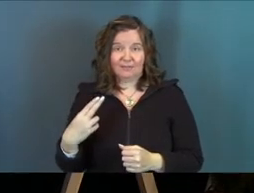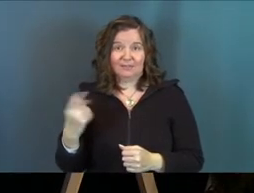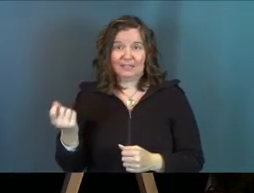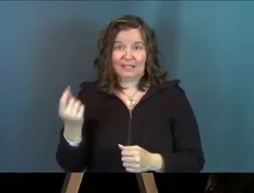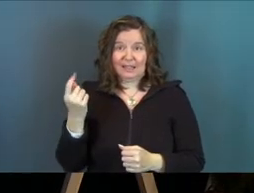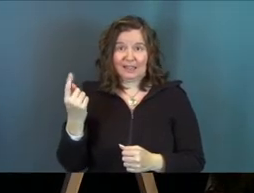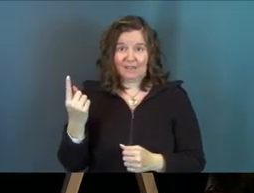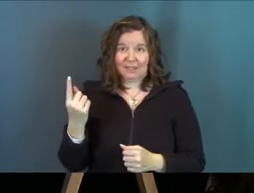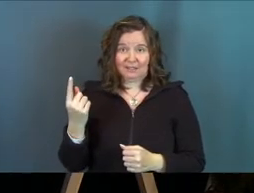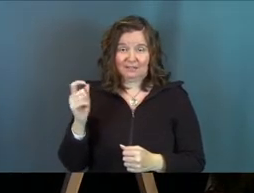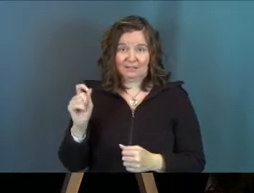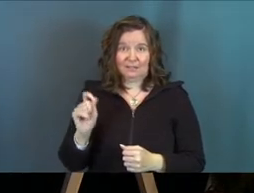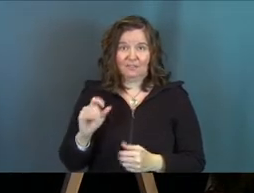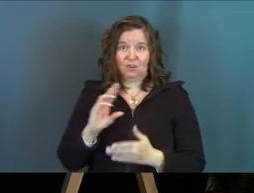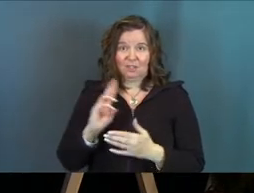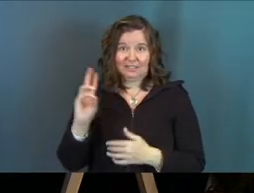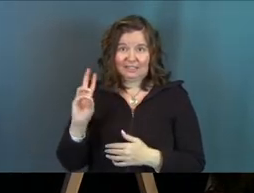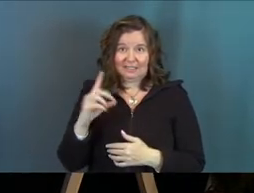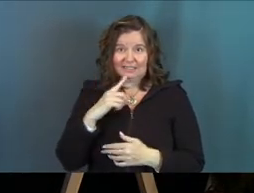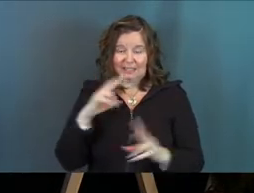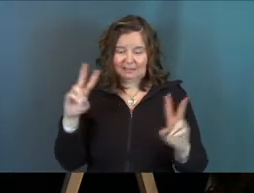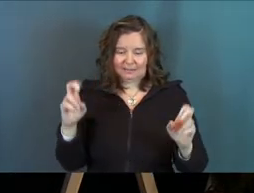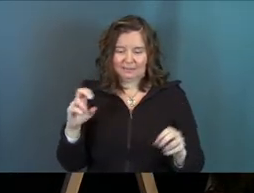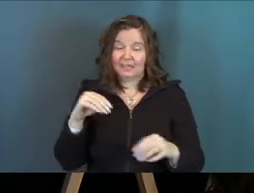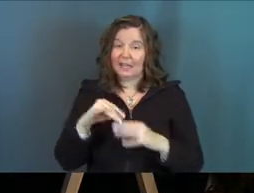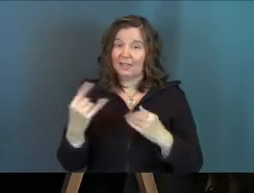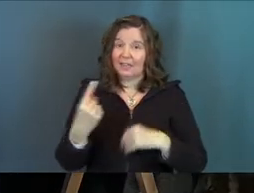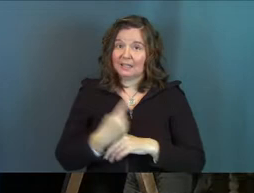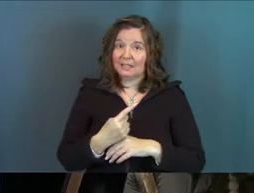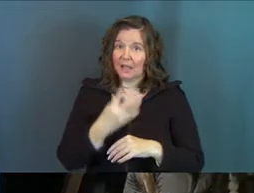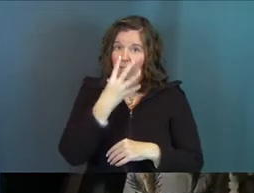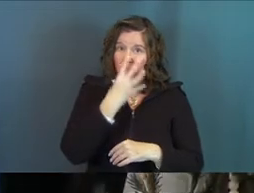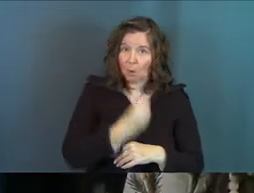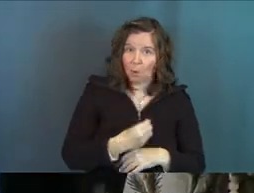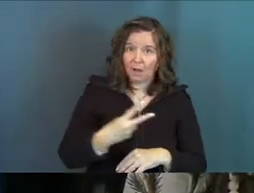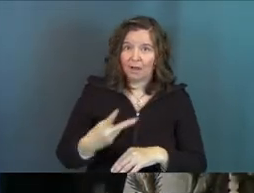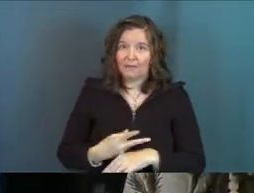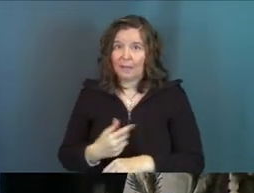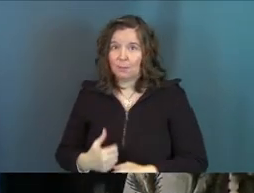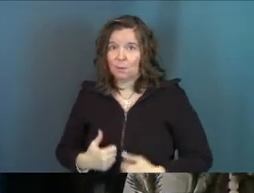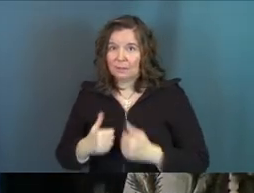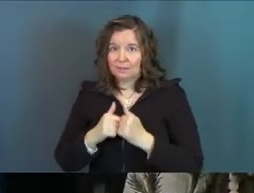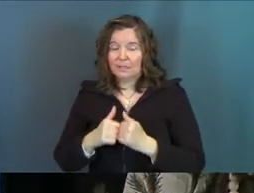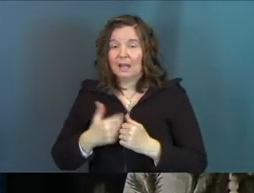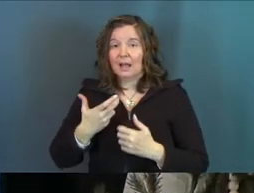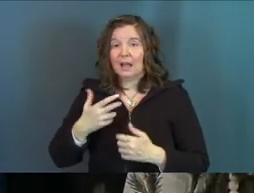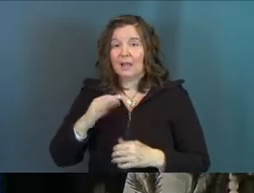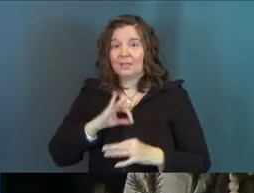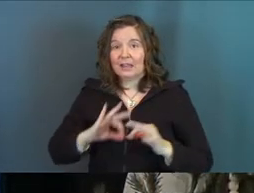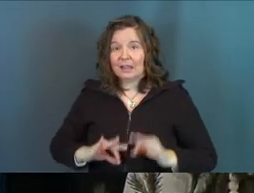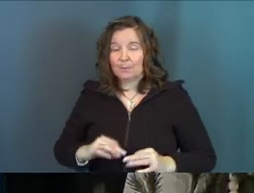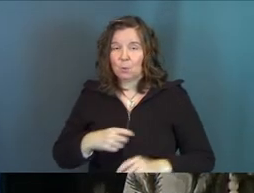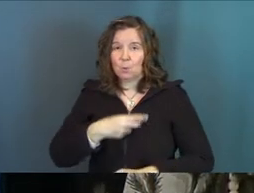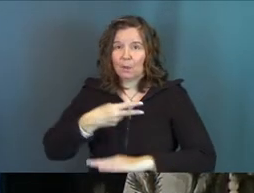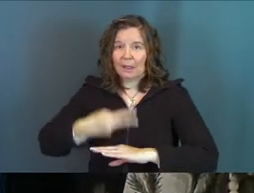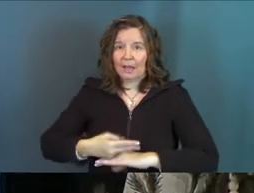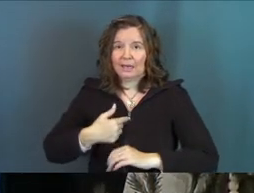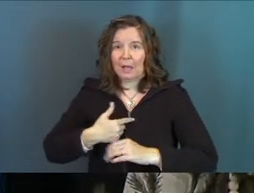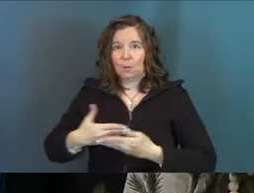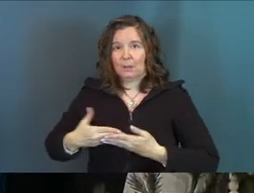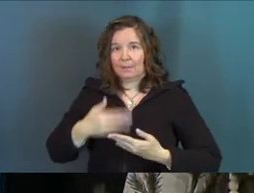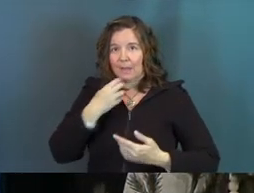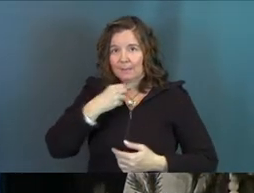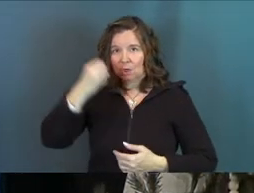Isaiah 11, verse 6 says this, in that day the wolf and the lamb will live together. The leopard will lie down with the baby